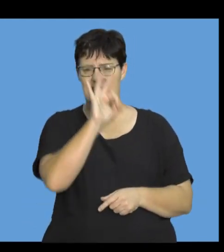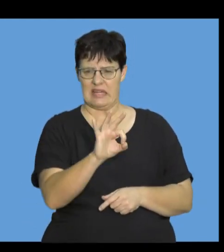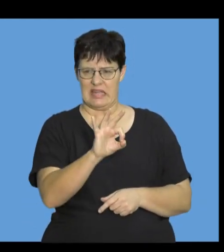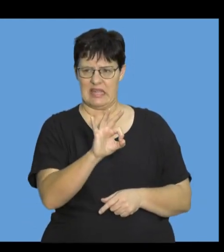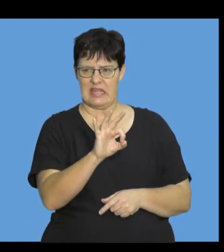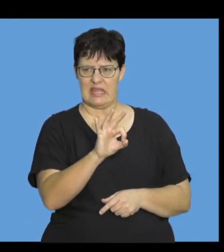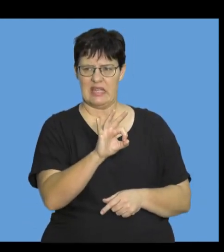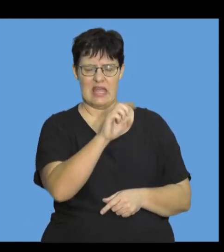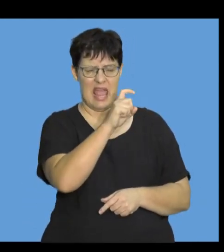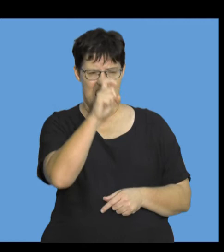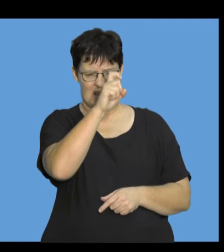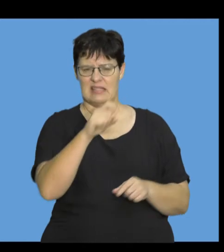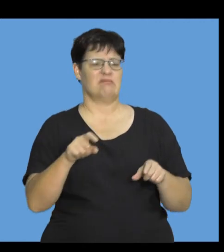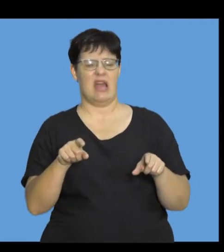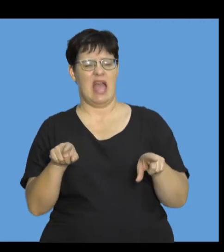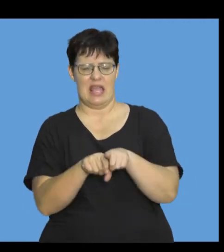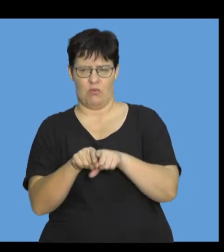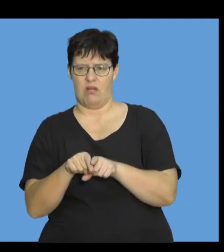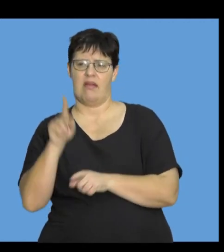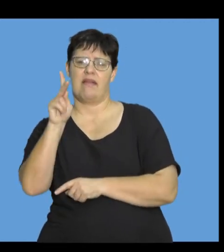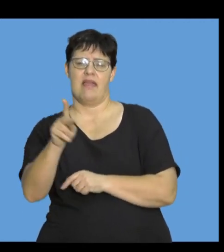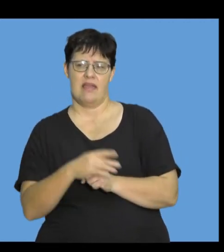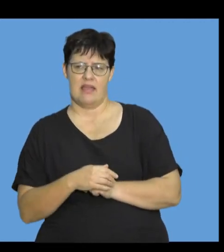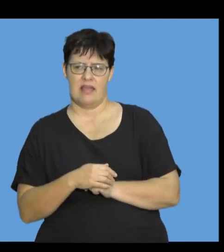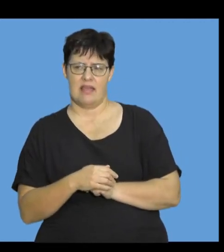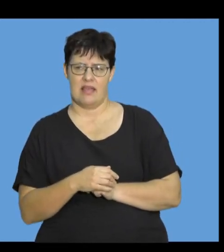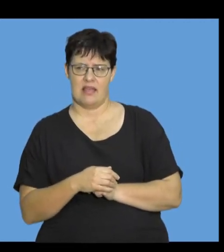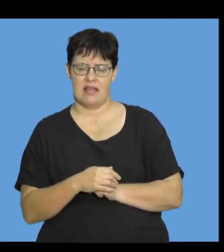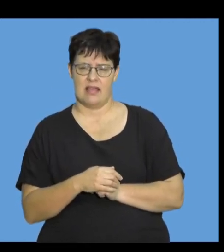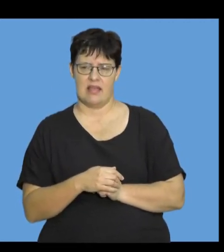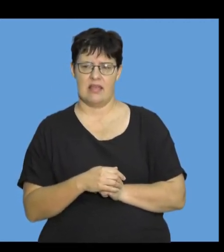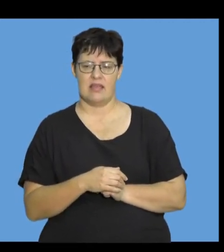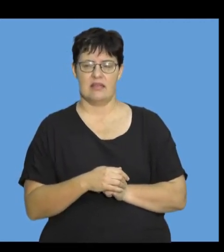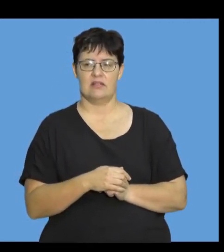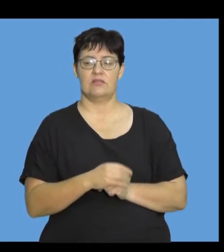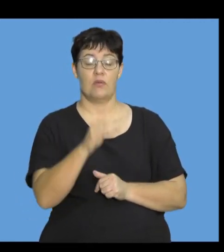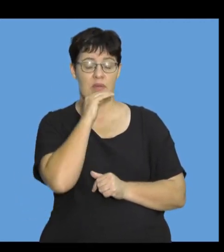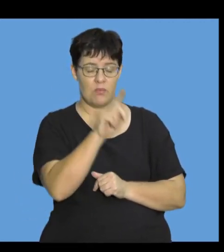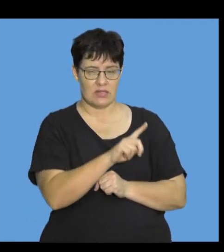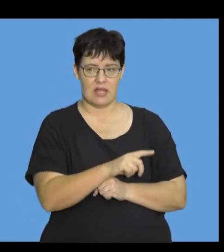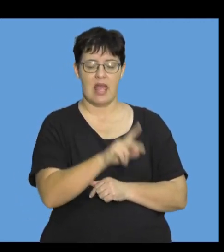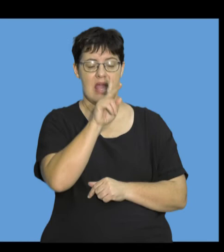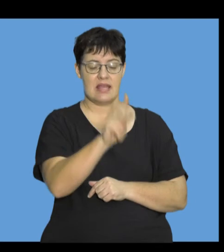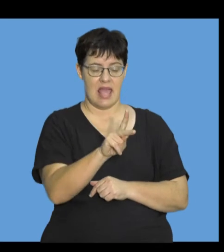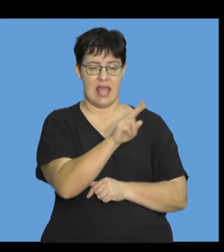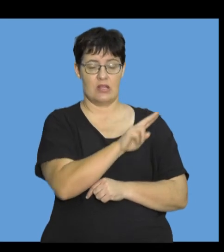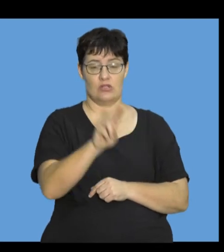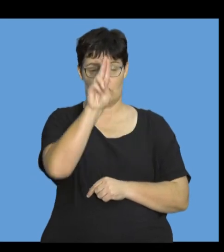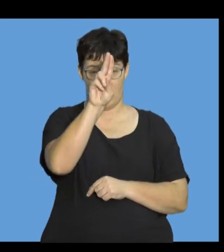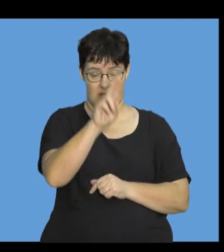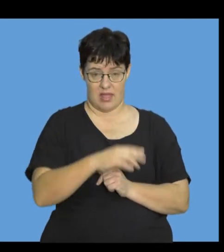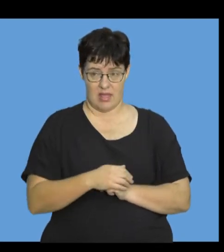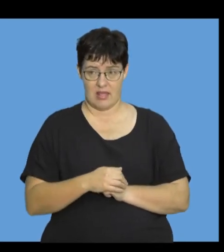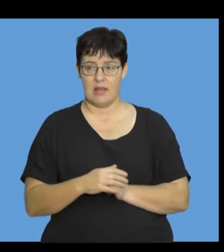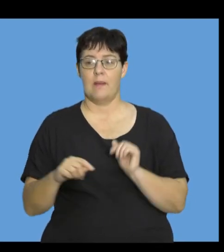let 3 to the x equal to k. It means that if you let this to be equal to k, this will be